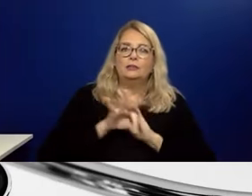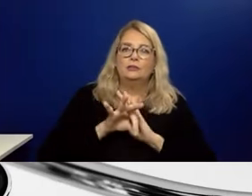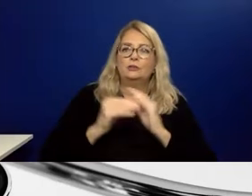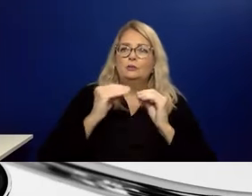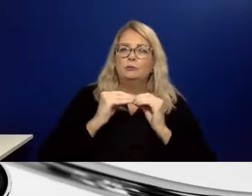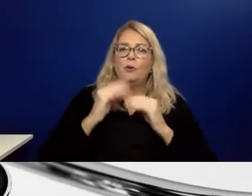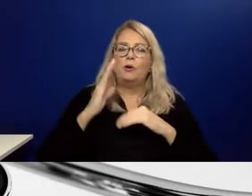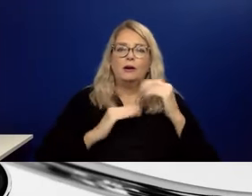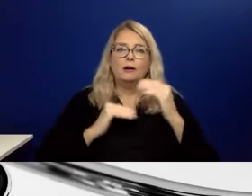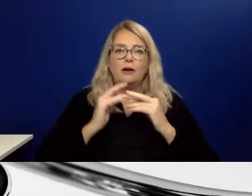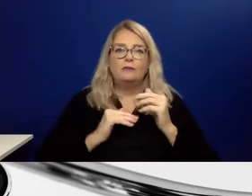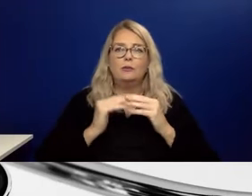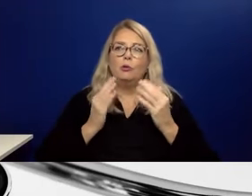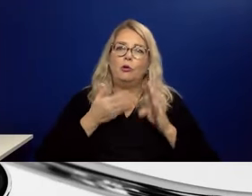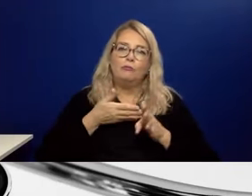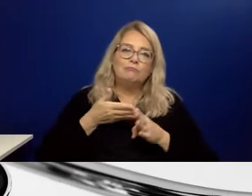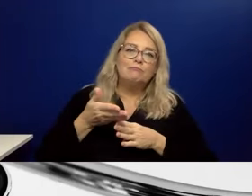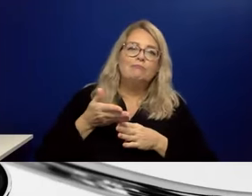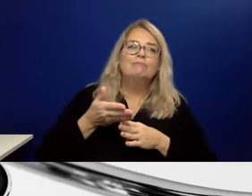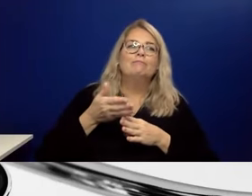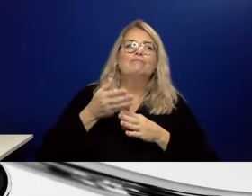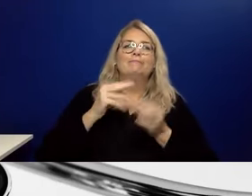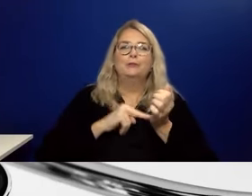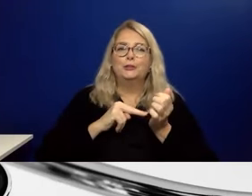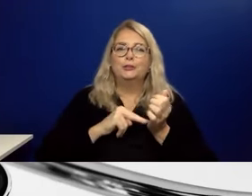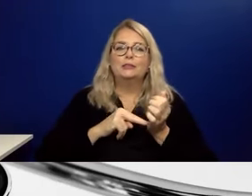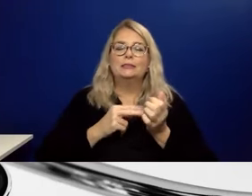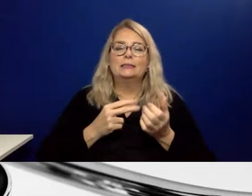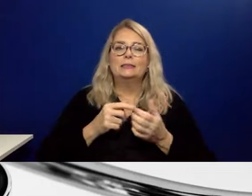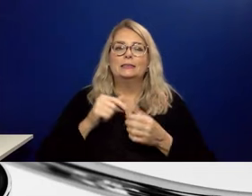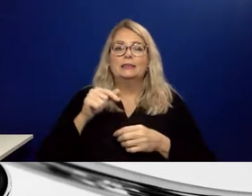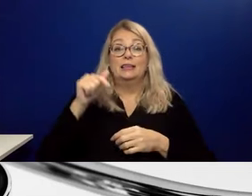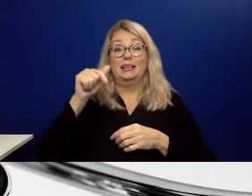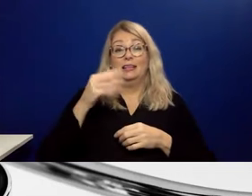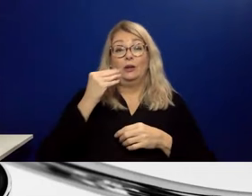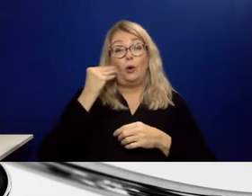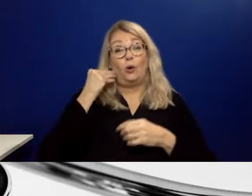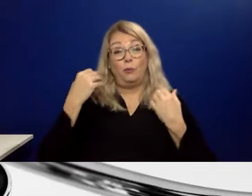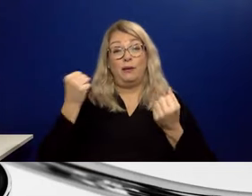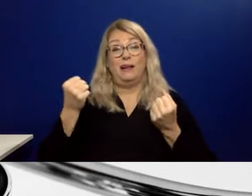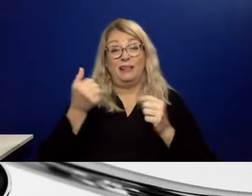of nursing, right? This is challenging to be out there